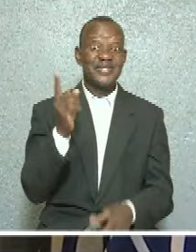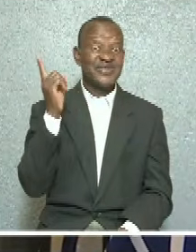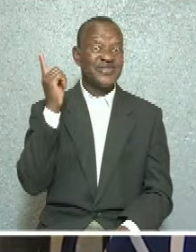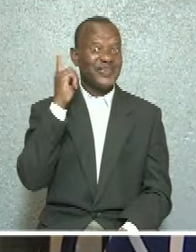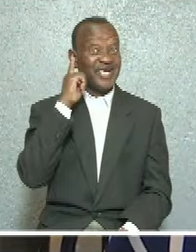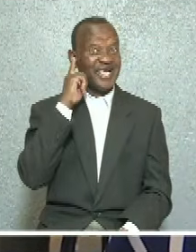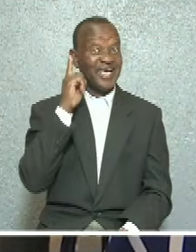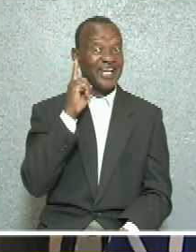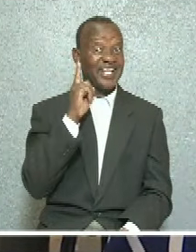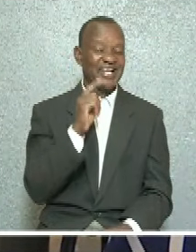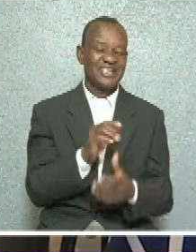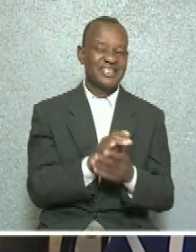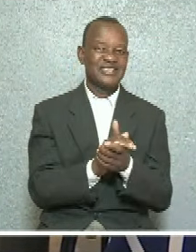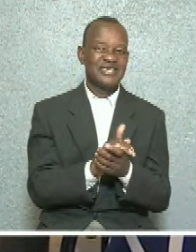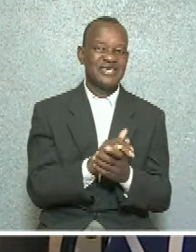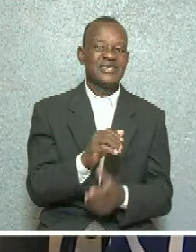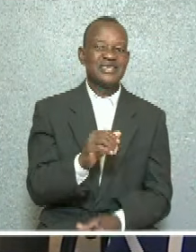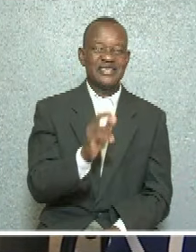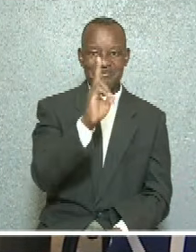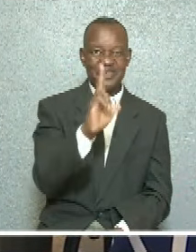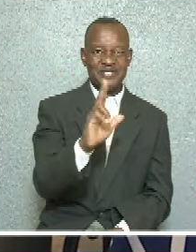Oh, okay.